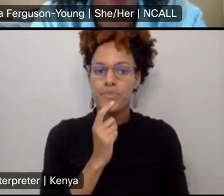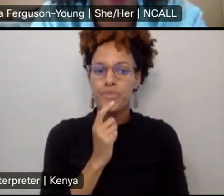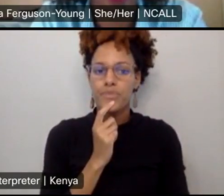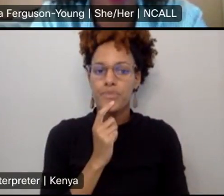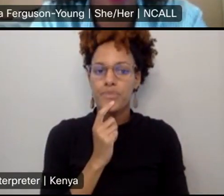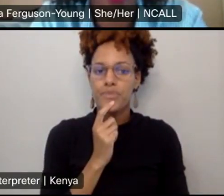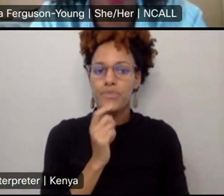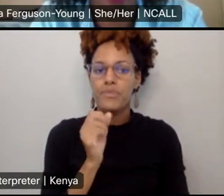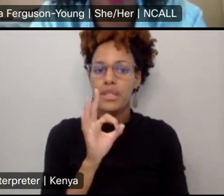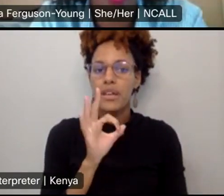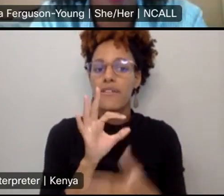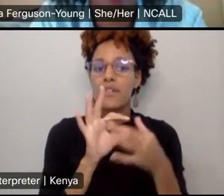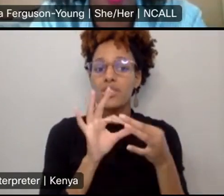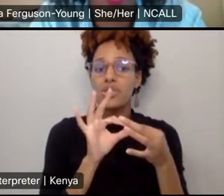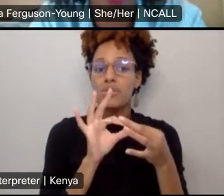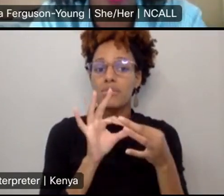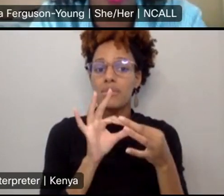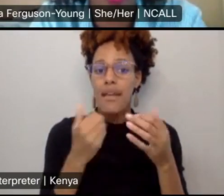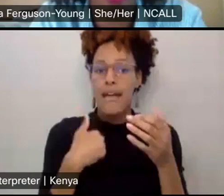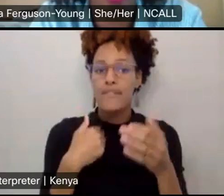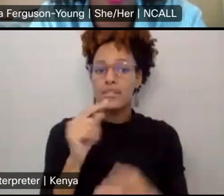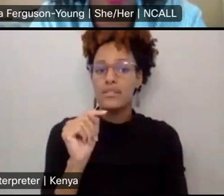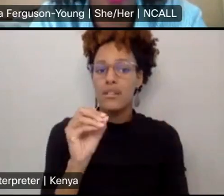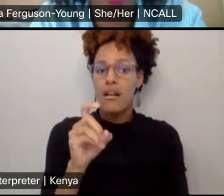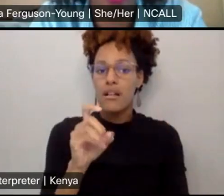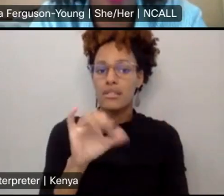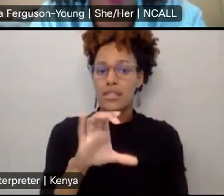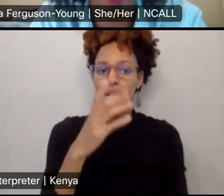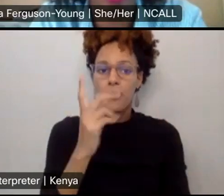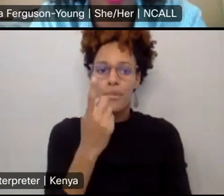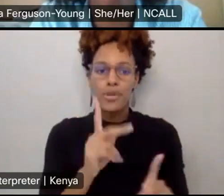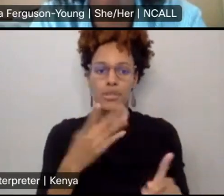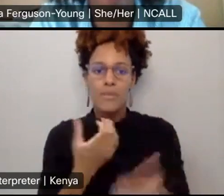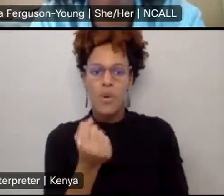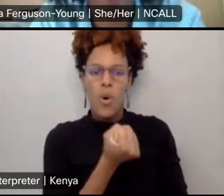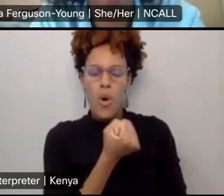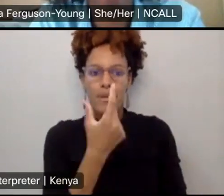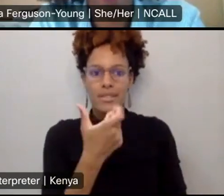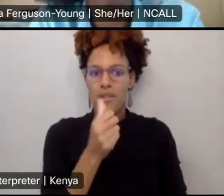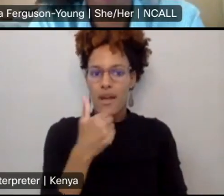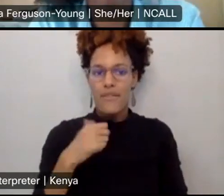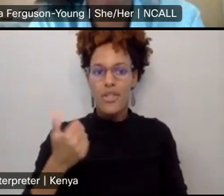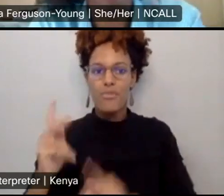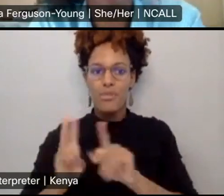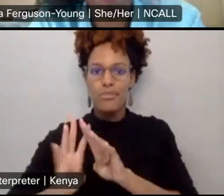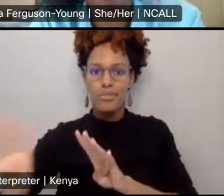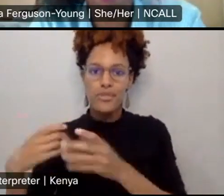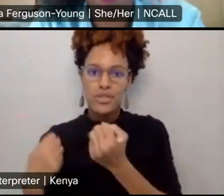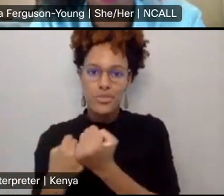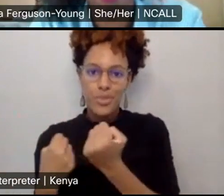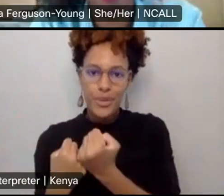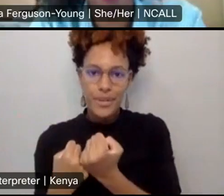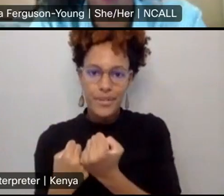even if a relationship is toxic, a person may want to hold on to it because they don't have a lot of other people around them, you know?